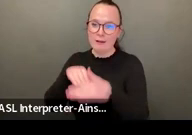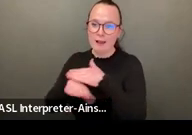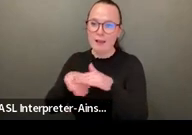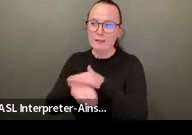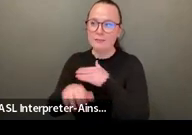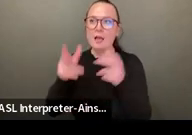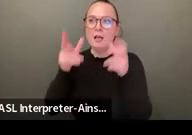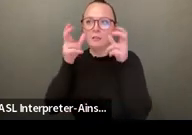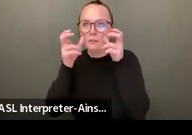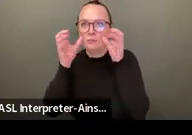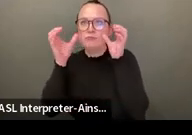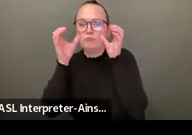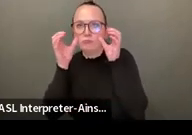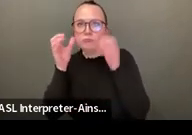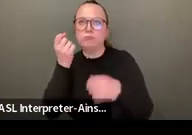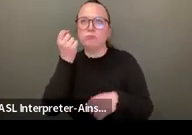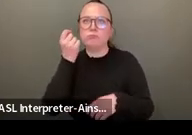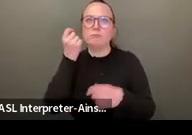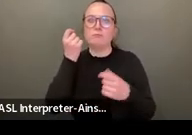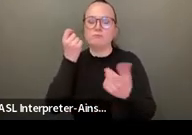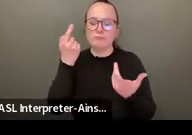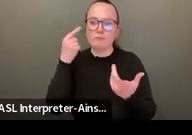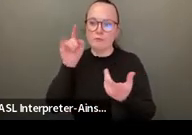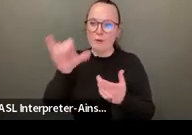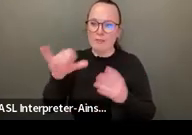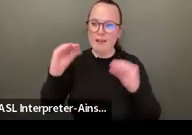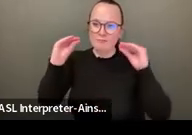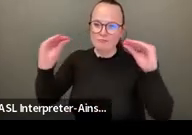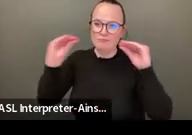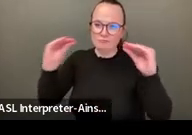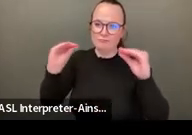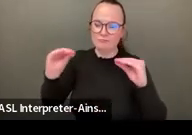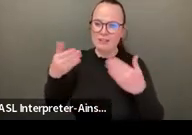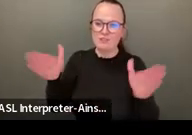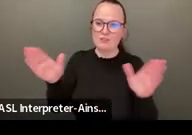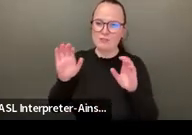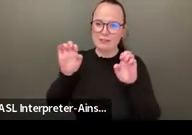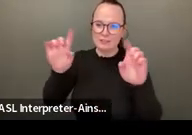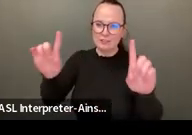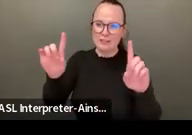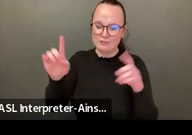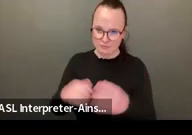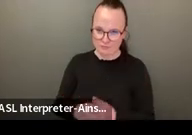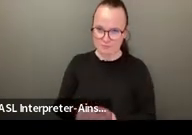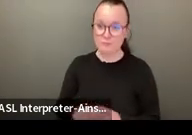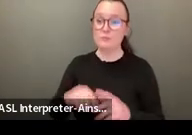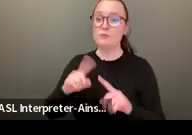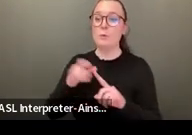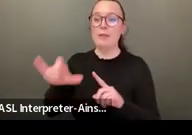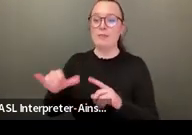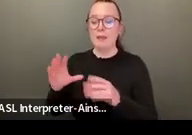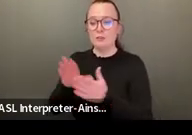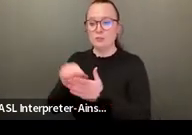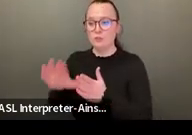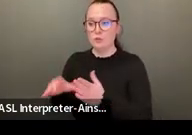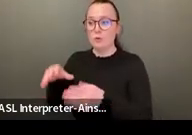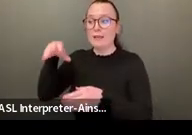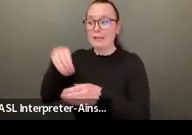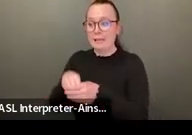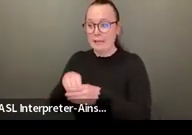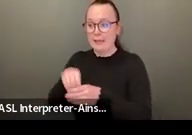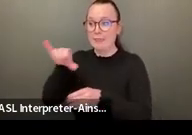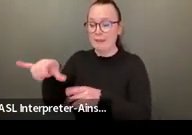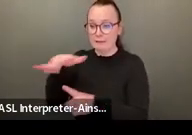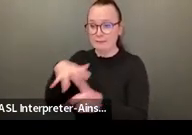instruction. So you're really thinking about when the student is in the general ed setting, are they receiving the same access